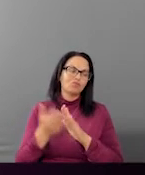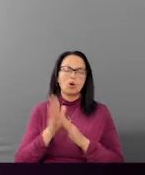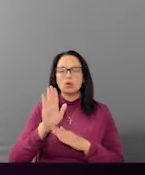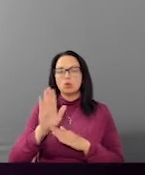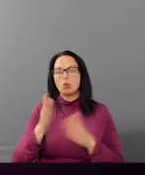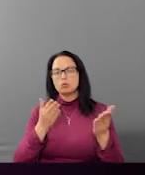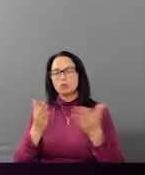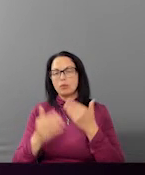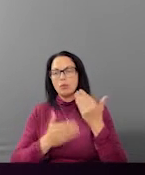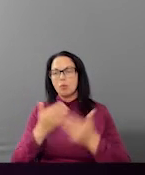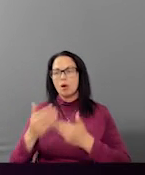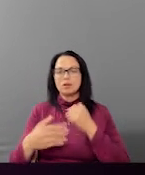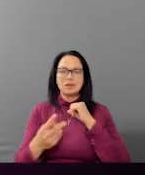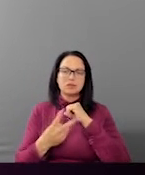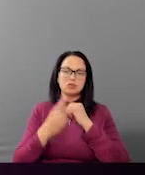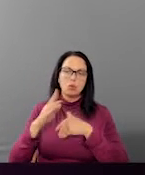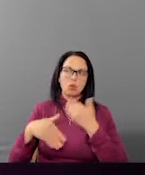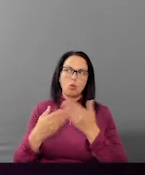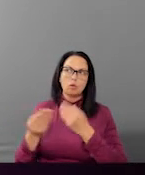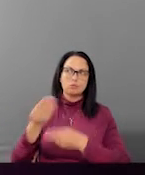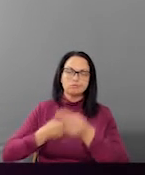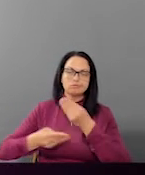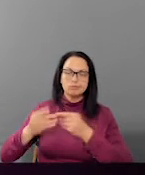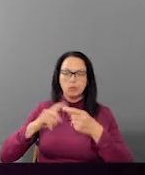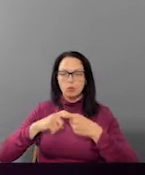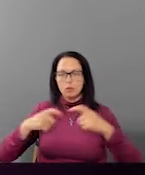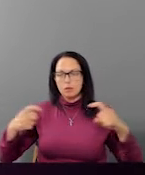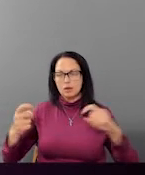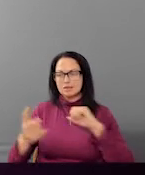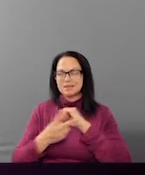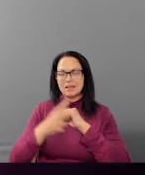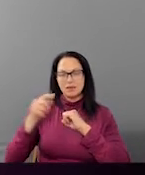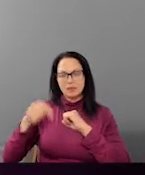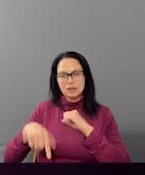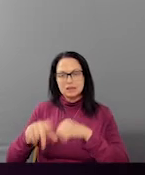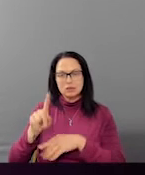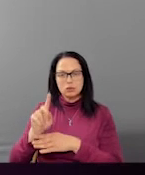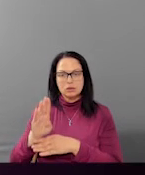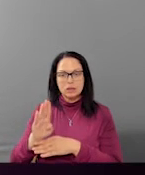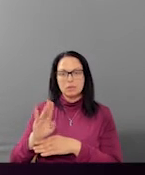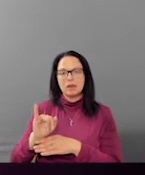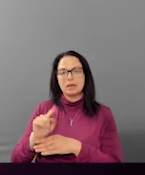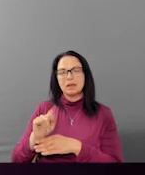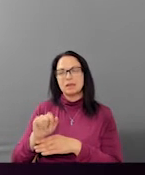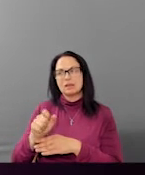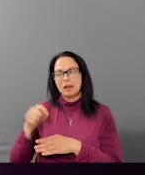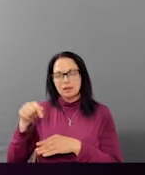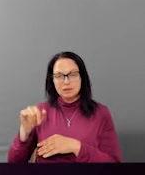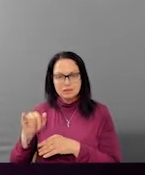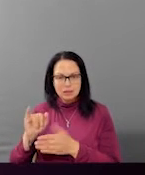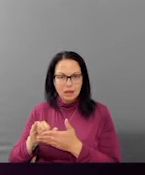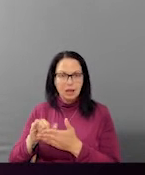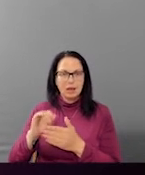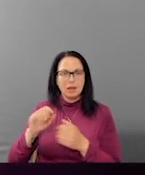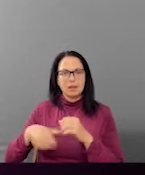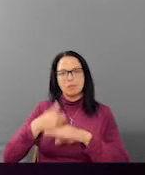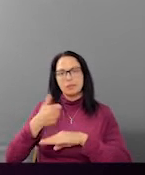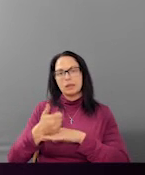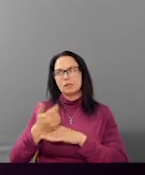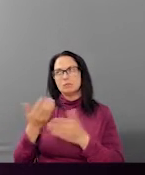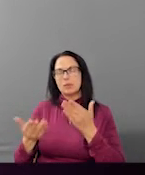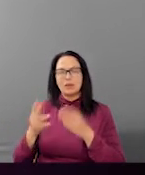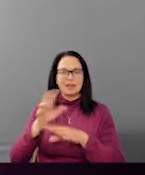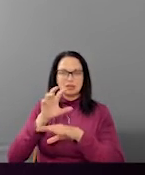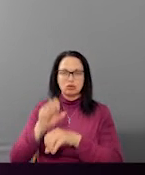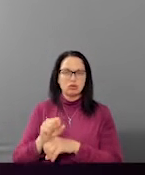process and store all the transactions made to the blockchain, save this into a database, index it, and then build maybe a more traditional like